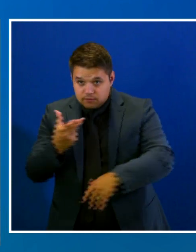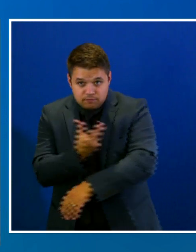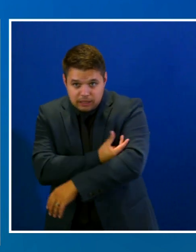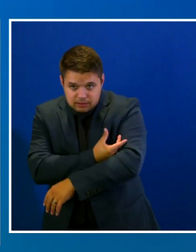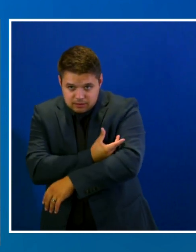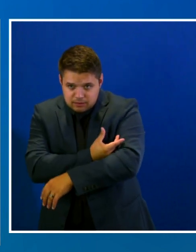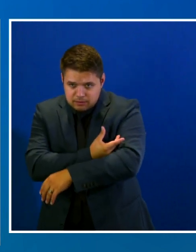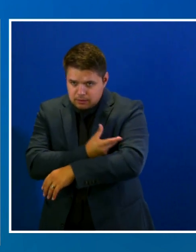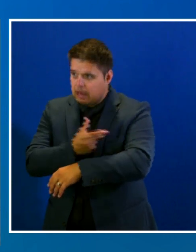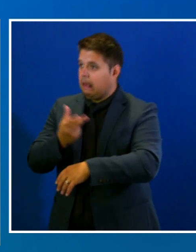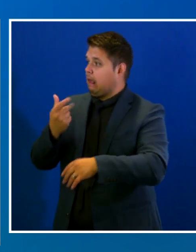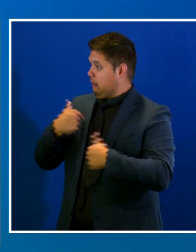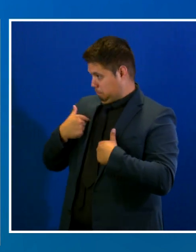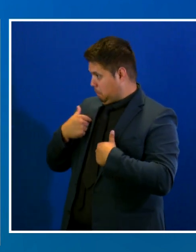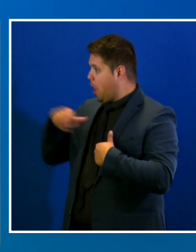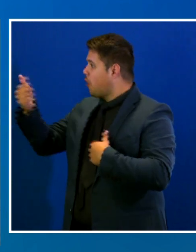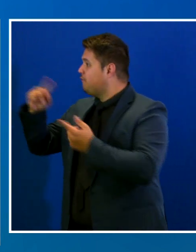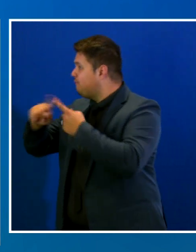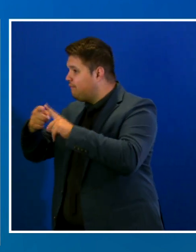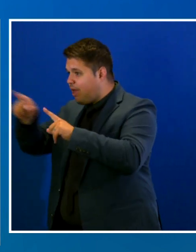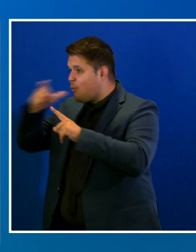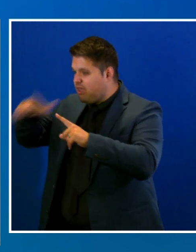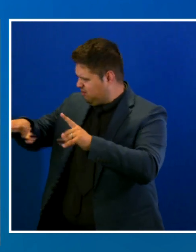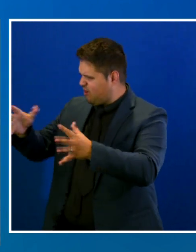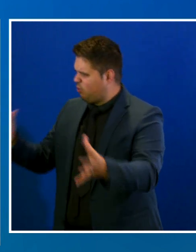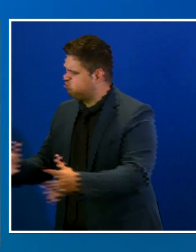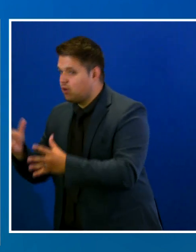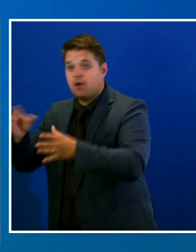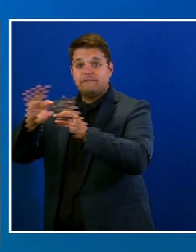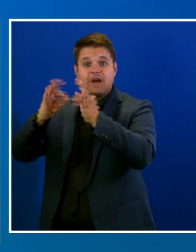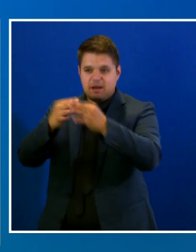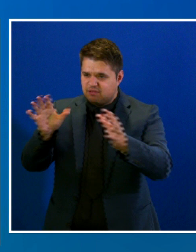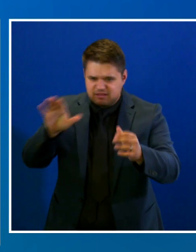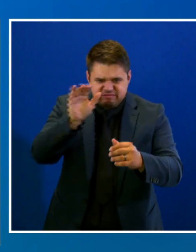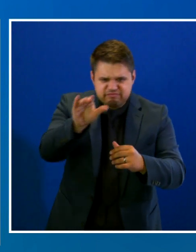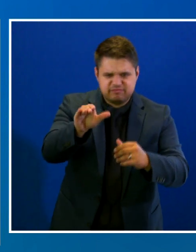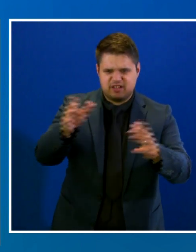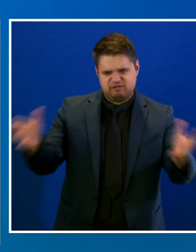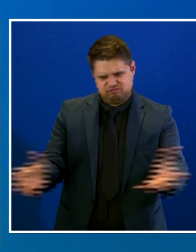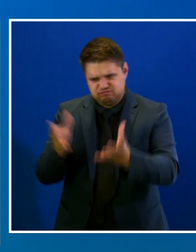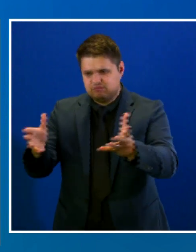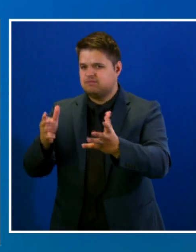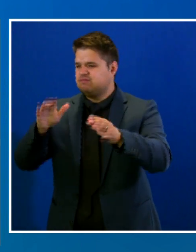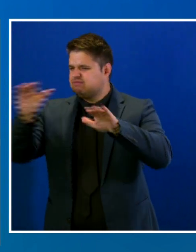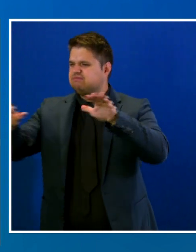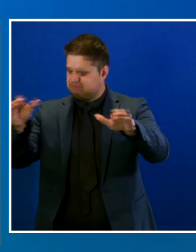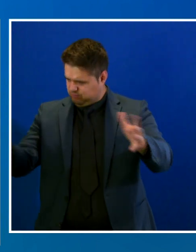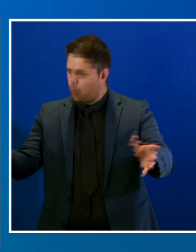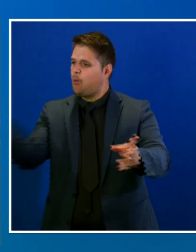friends, co-workers, and help others follow suit. Together we can